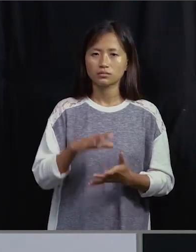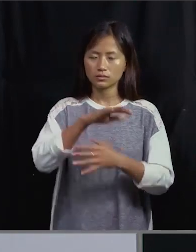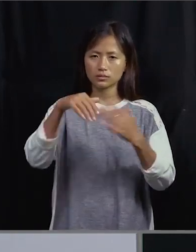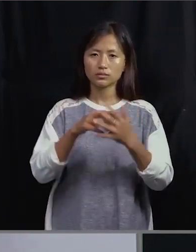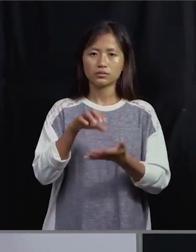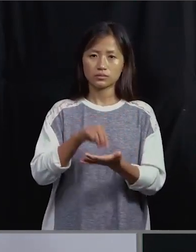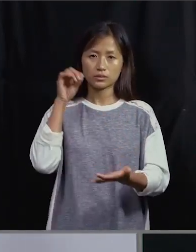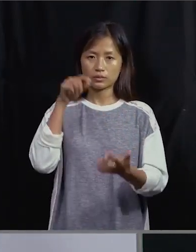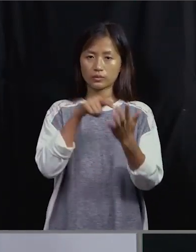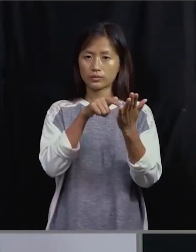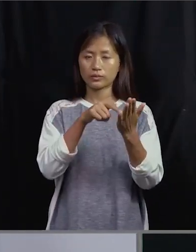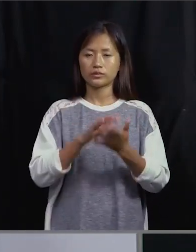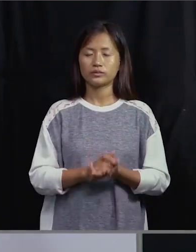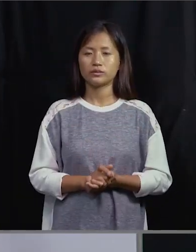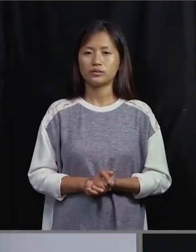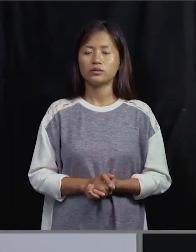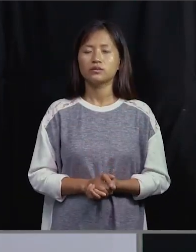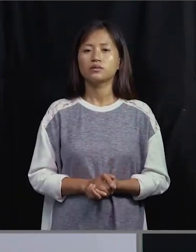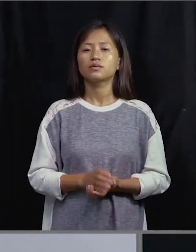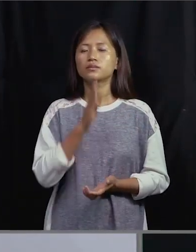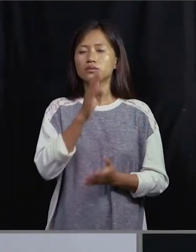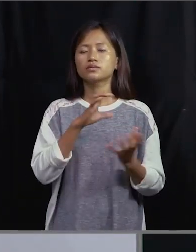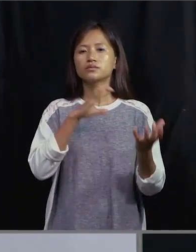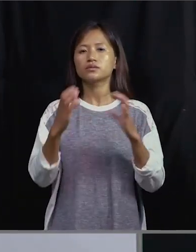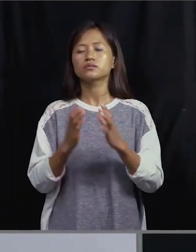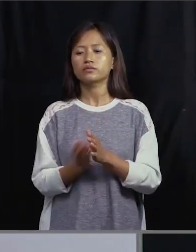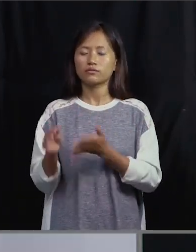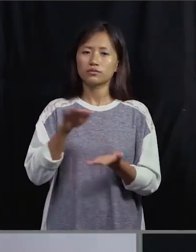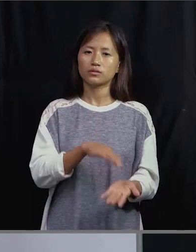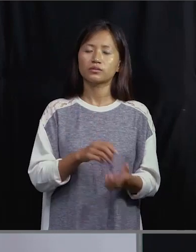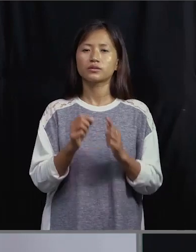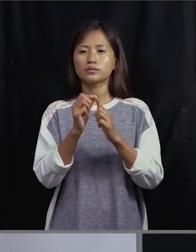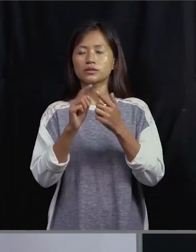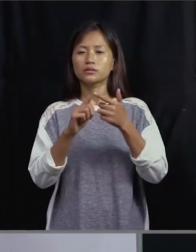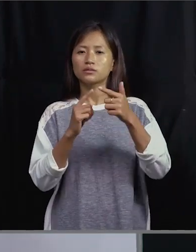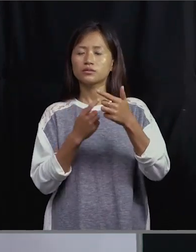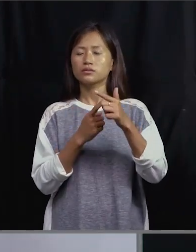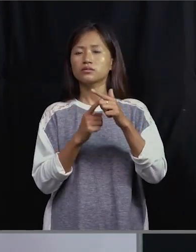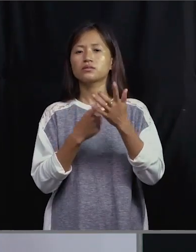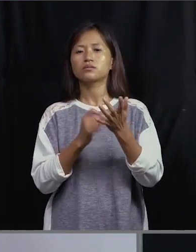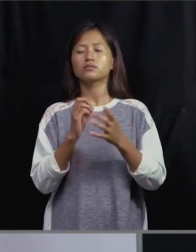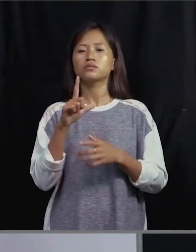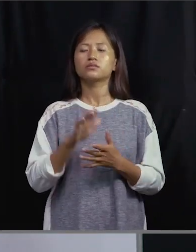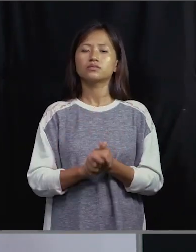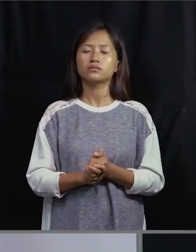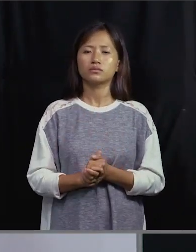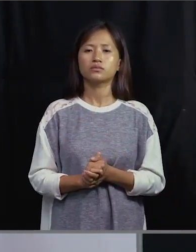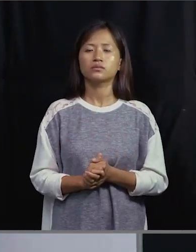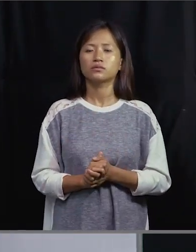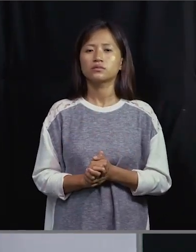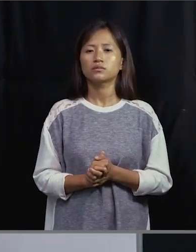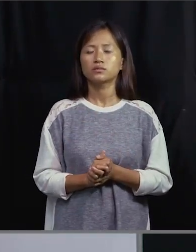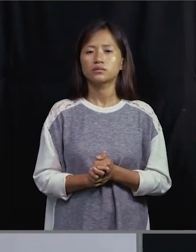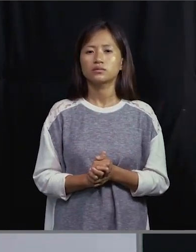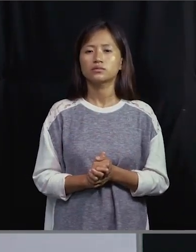not? Because of a change or because of a fall in the price of petrol, there is a rise in the price of,